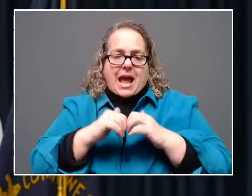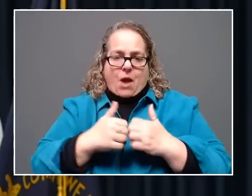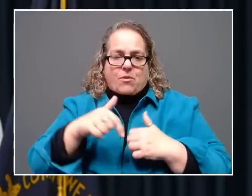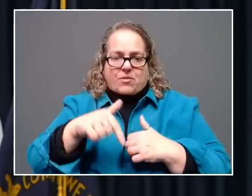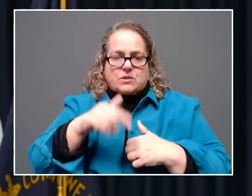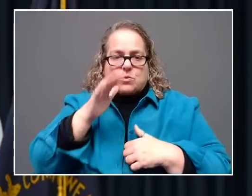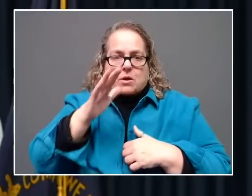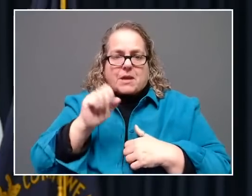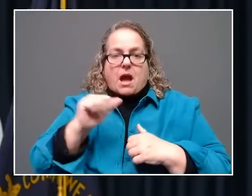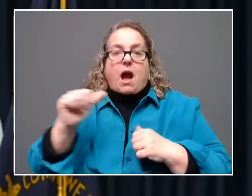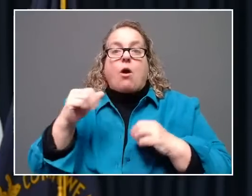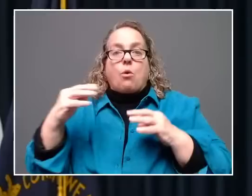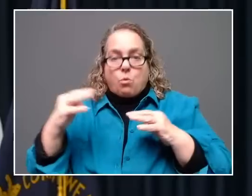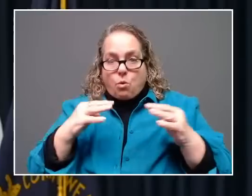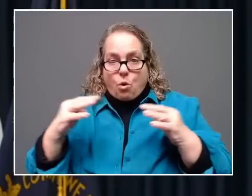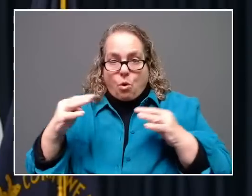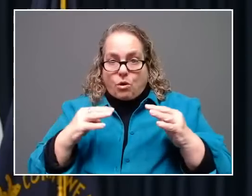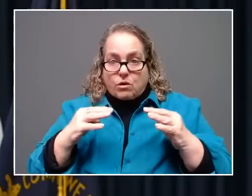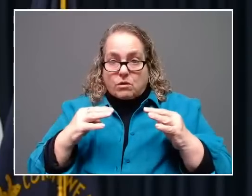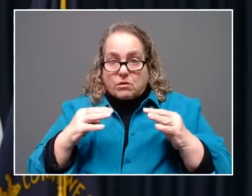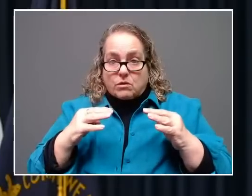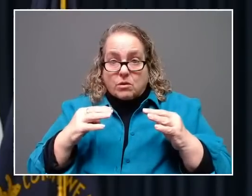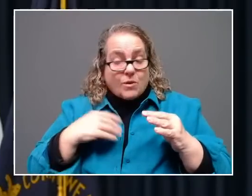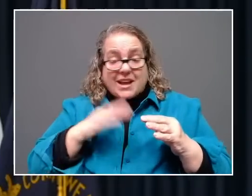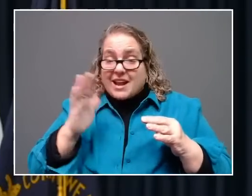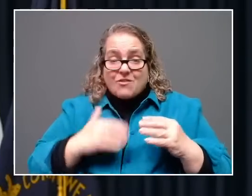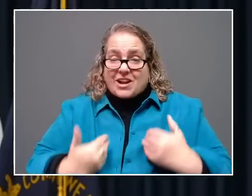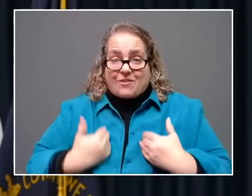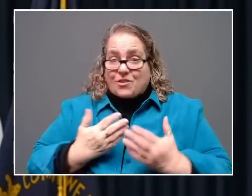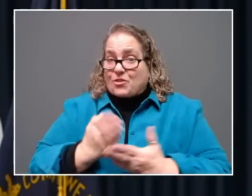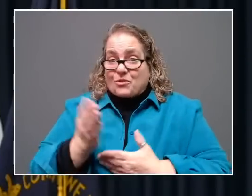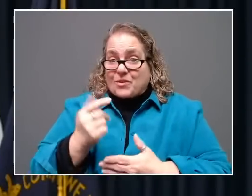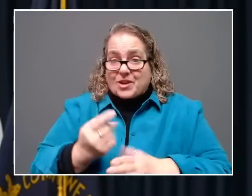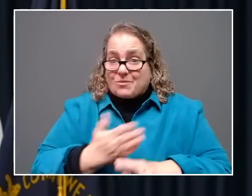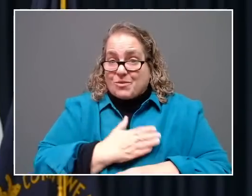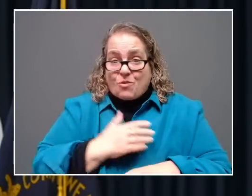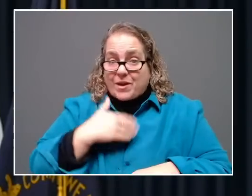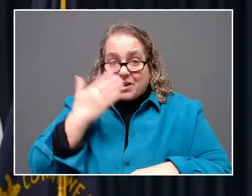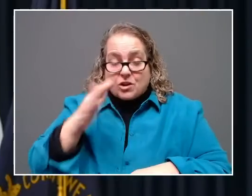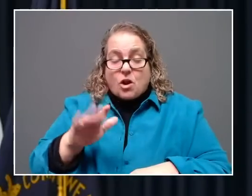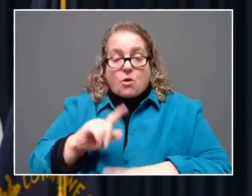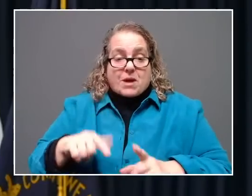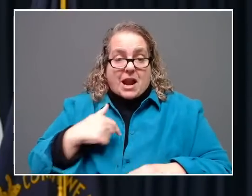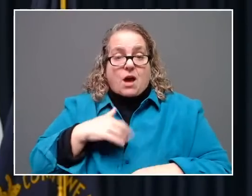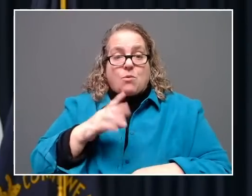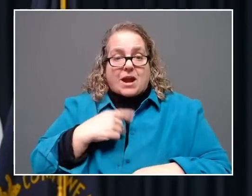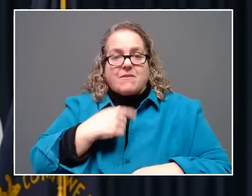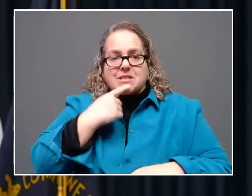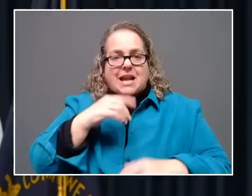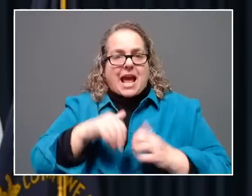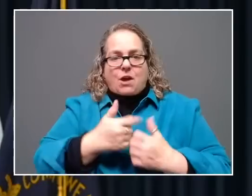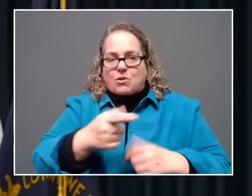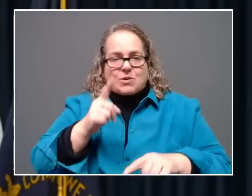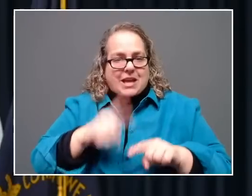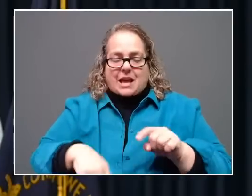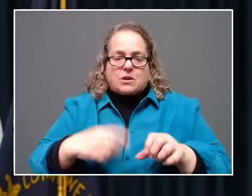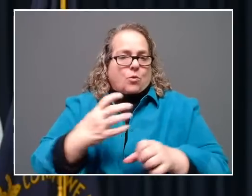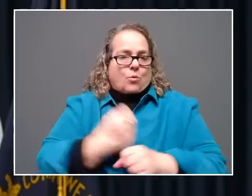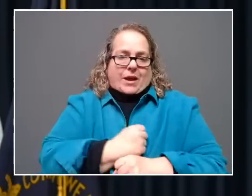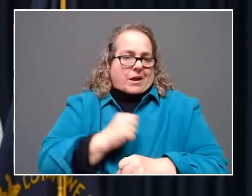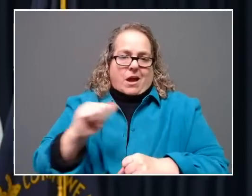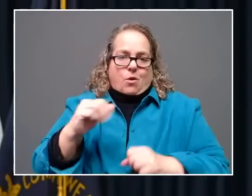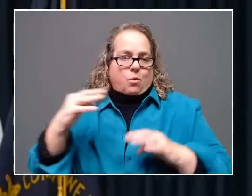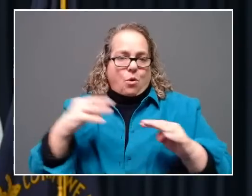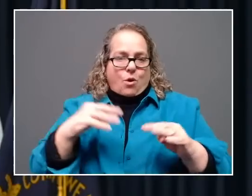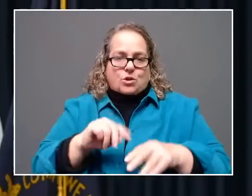war. Now, none of us had lived through it before, so we didn't know. But I would have talked about how you don't win a war in 2 weeks, that a war may